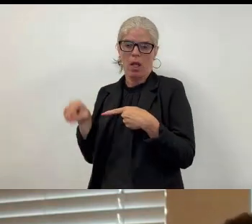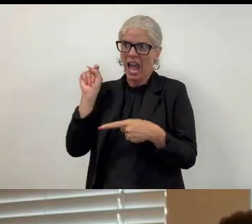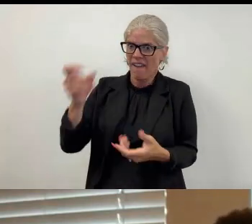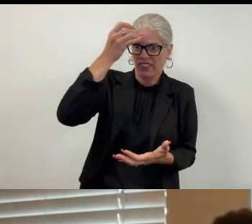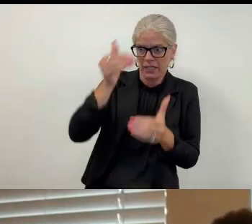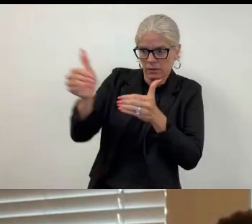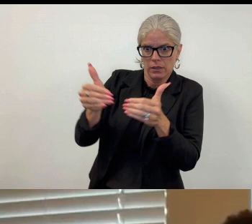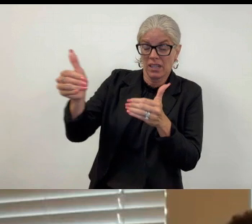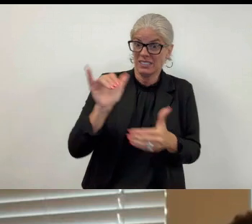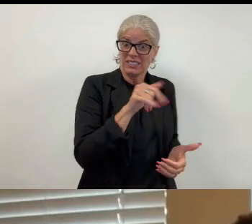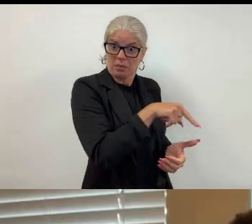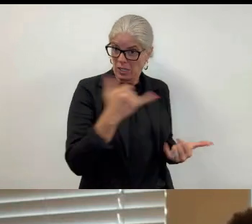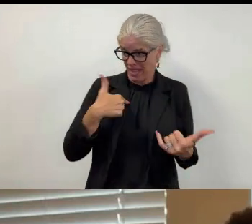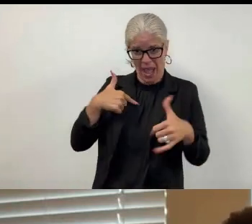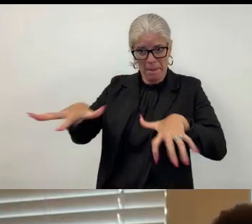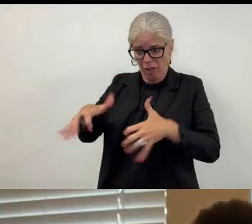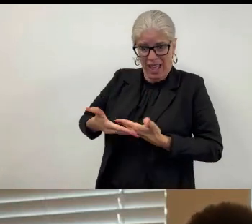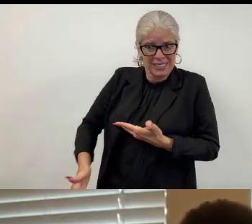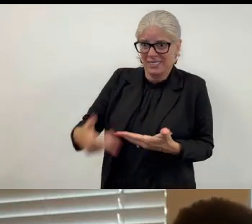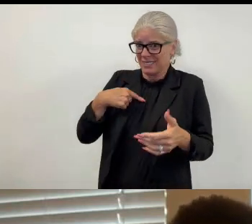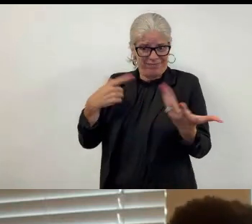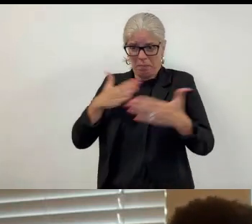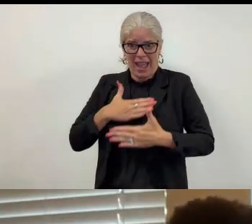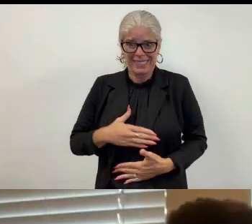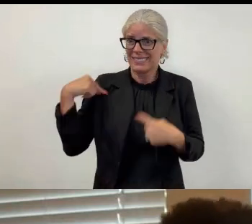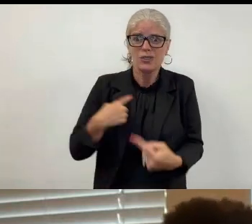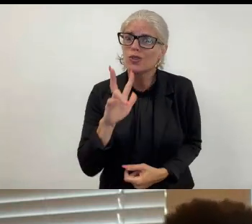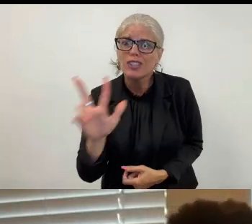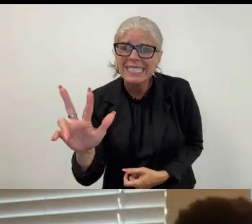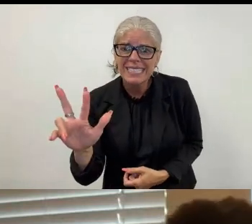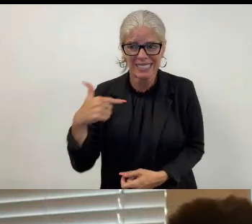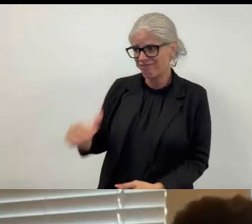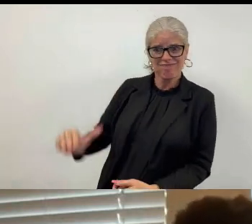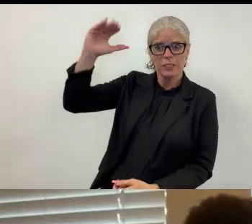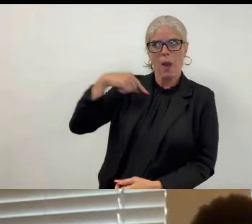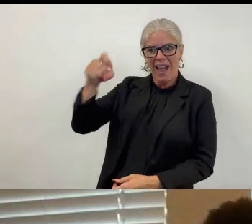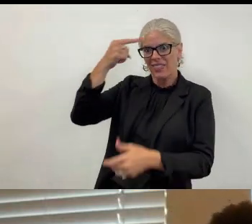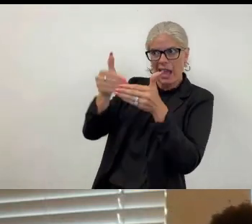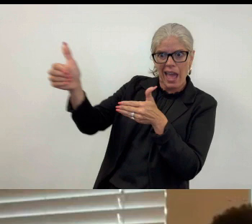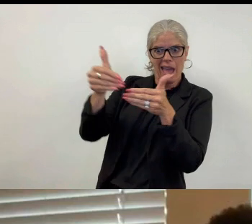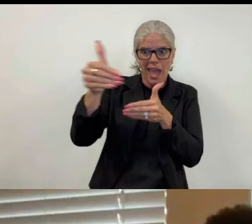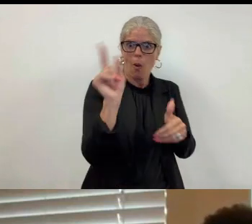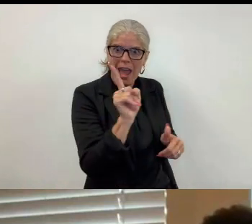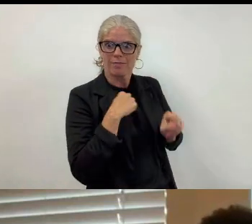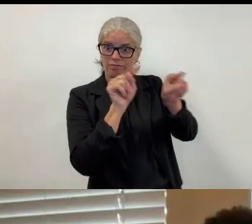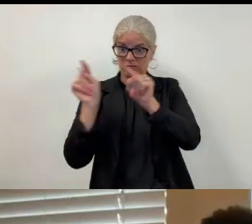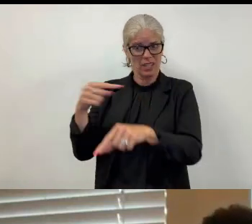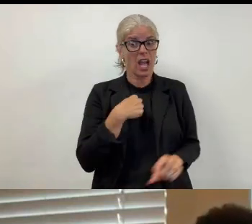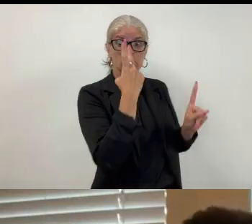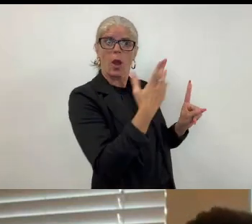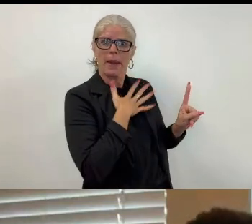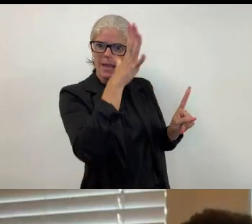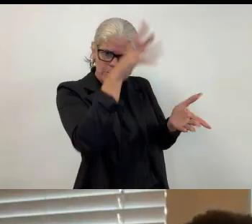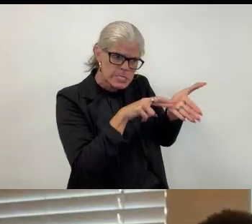one thing that I've always kind of been used to. And I think that's probably unique to the fact that I've been paralyzed since I was 3. So it was really